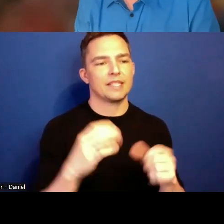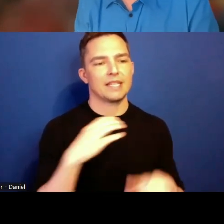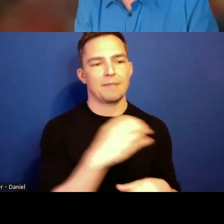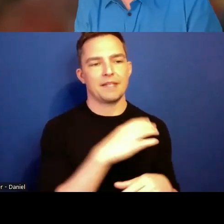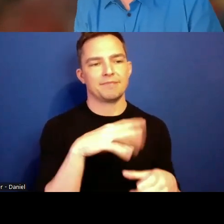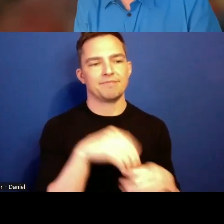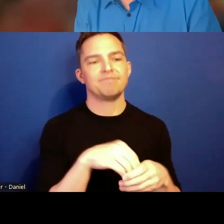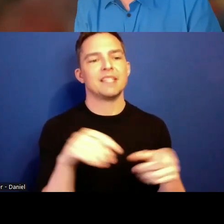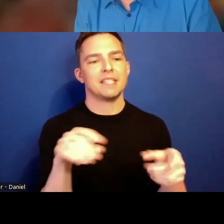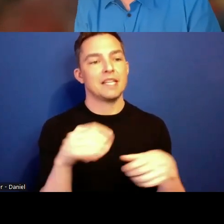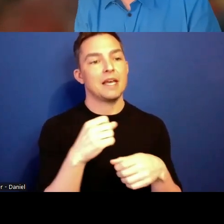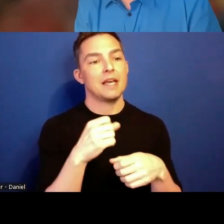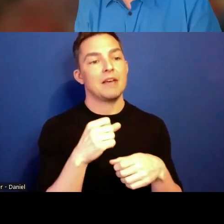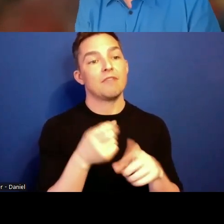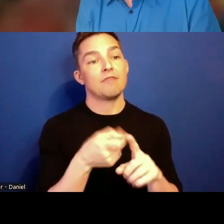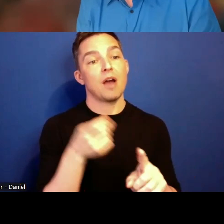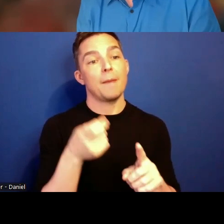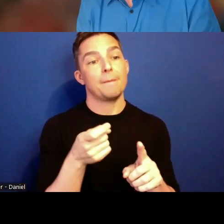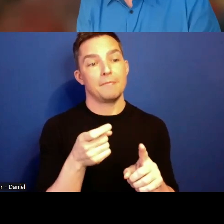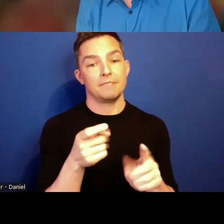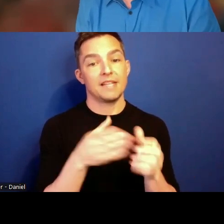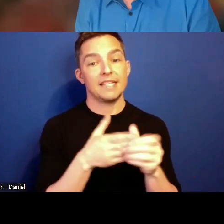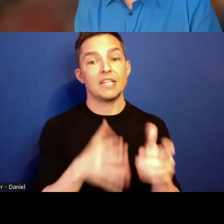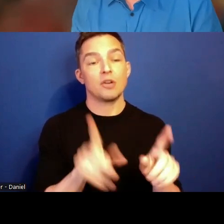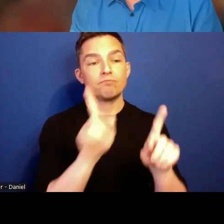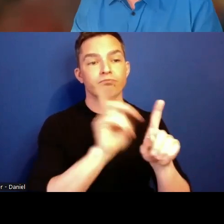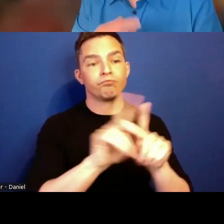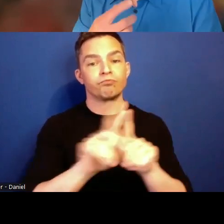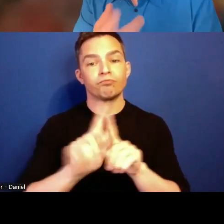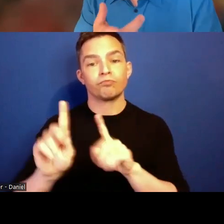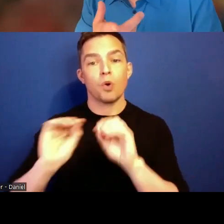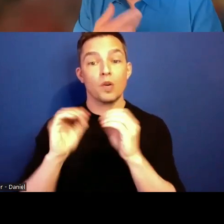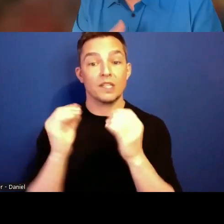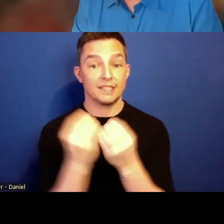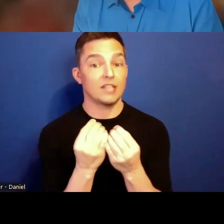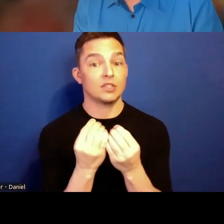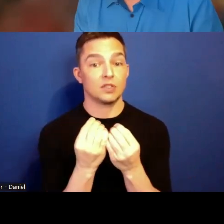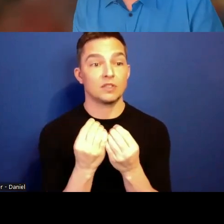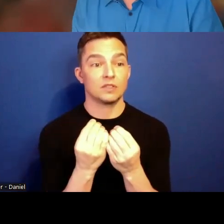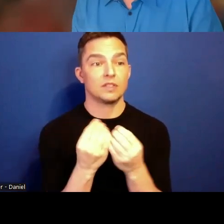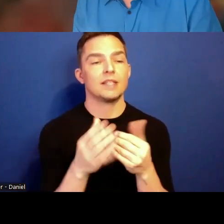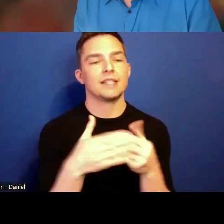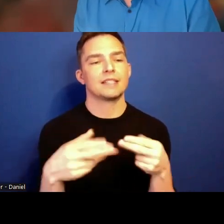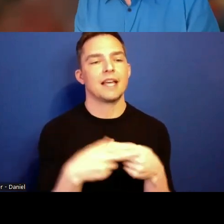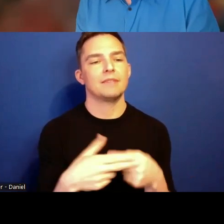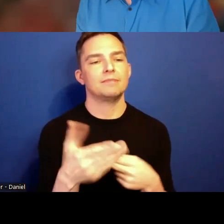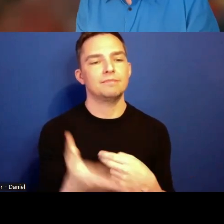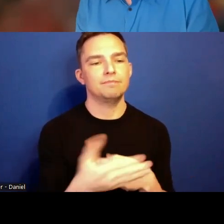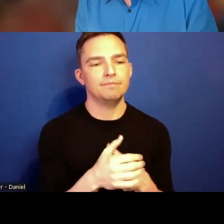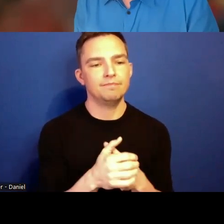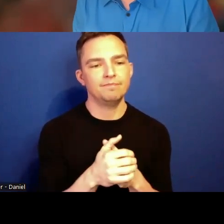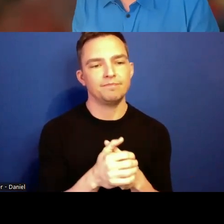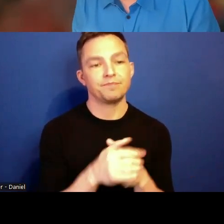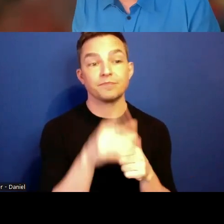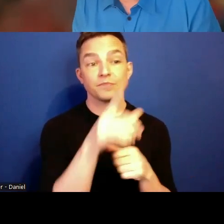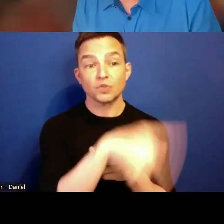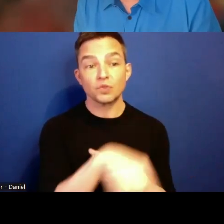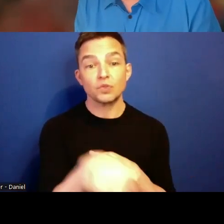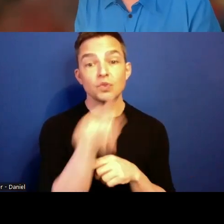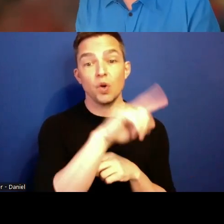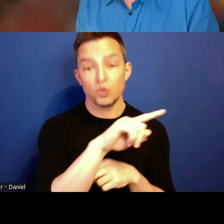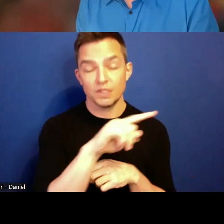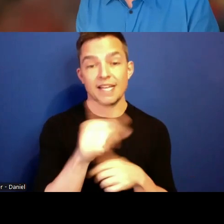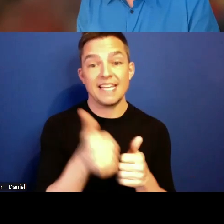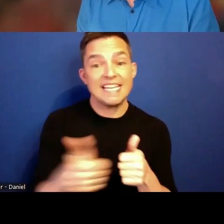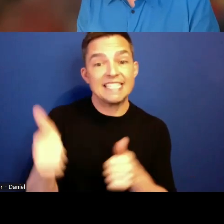That is made up of the leaders of many, many different organizations. And go on to the next slide. These are the folks,